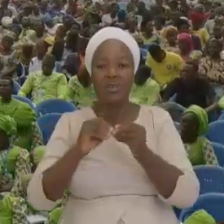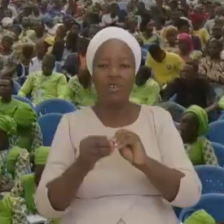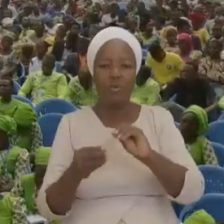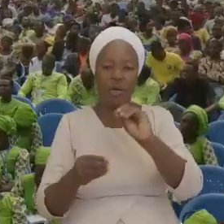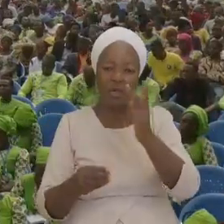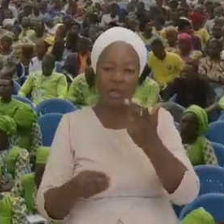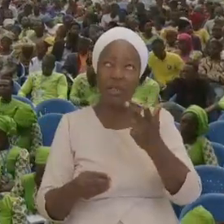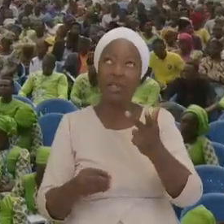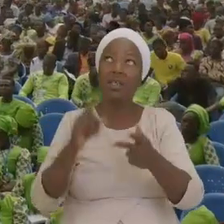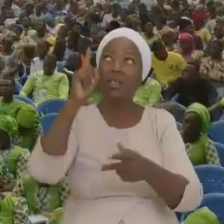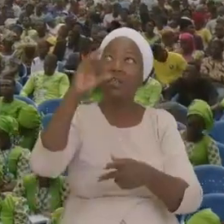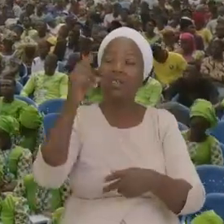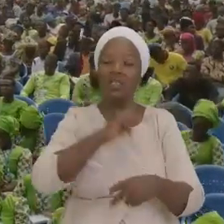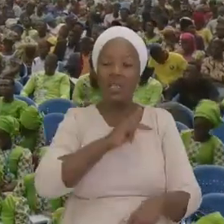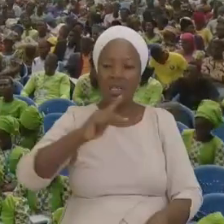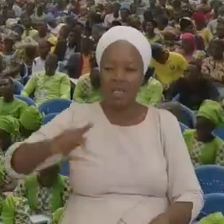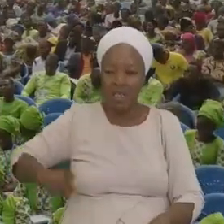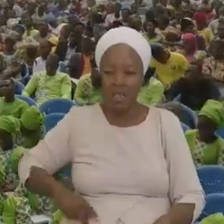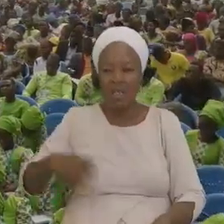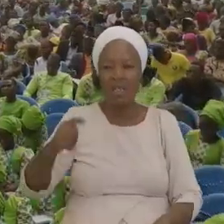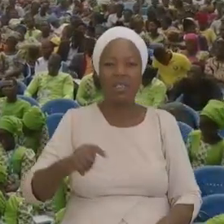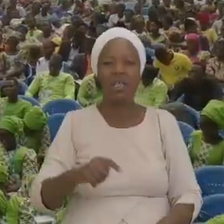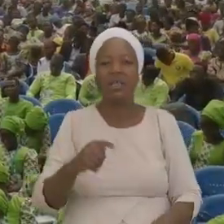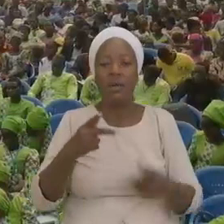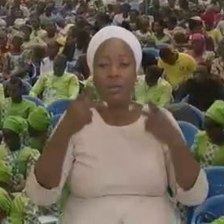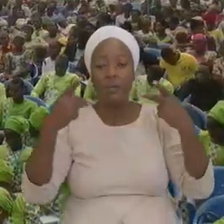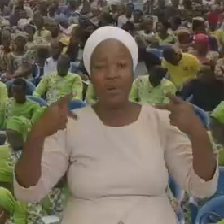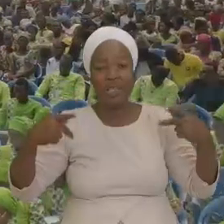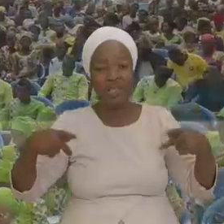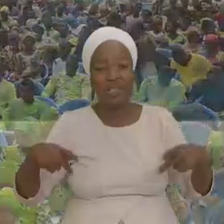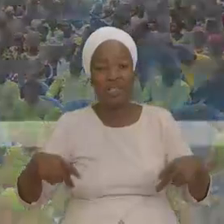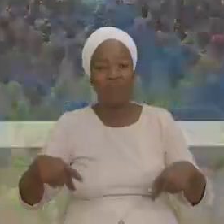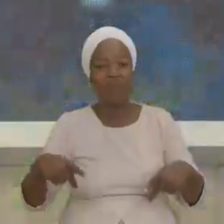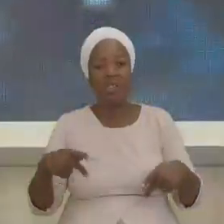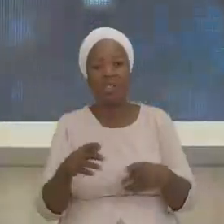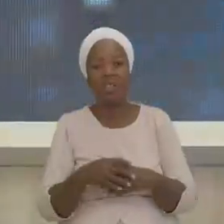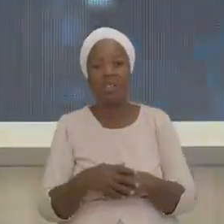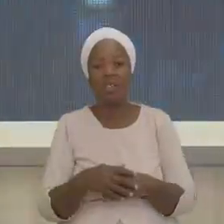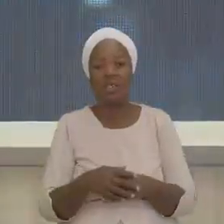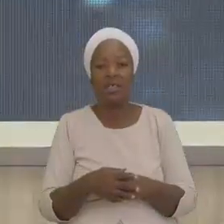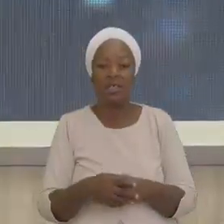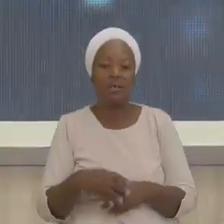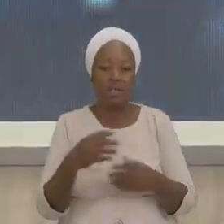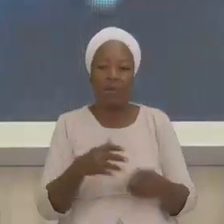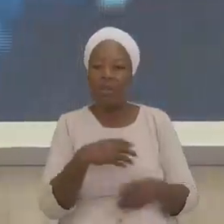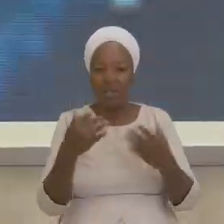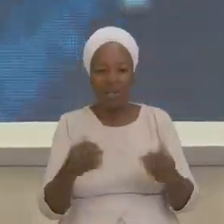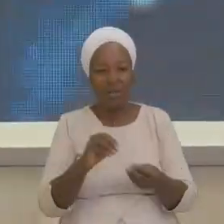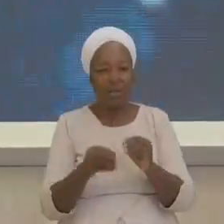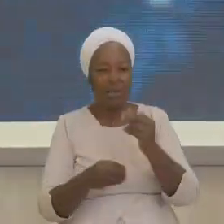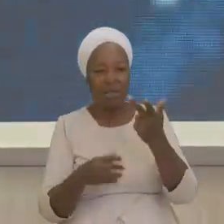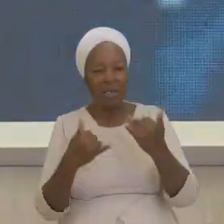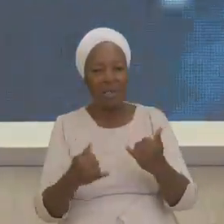is the king, the prince. Number three now, reigning with Jesus,